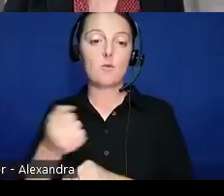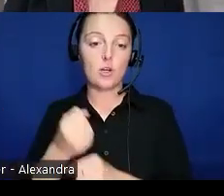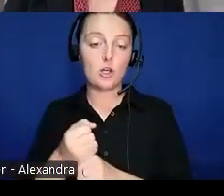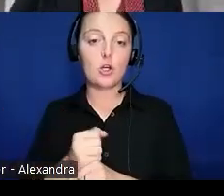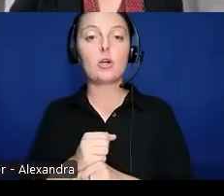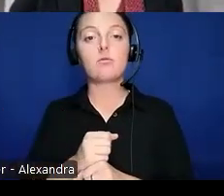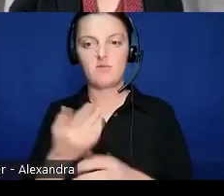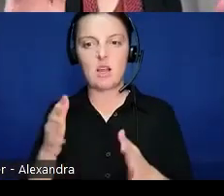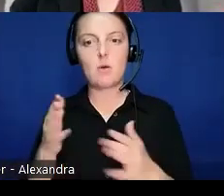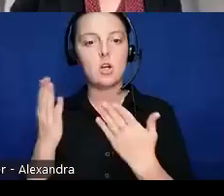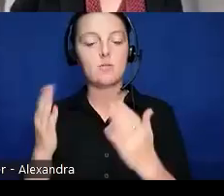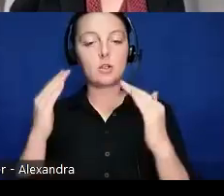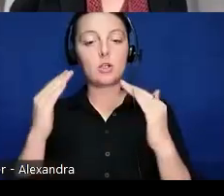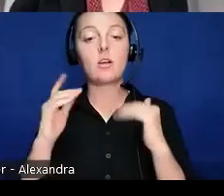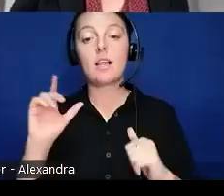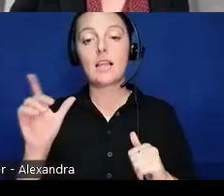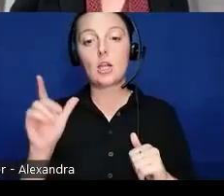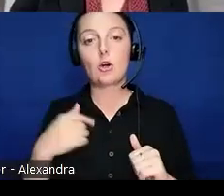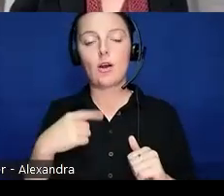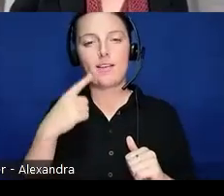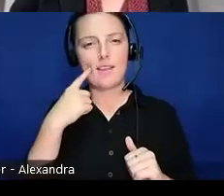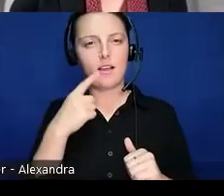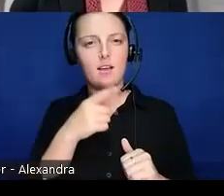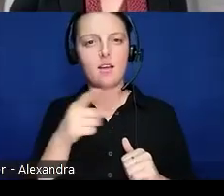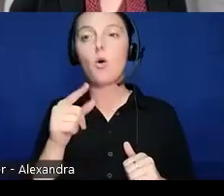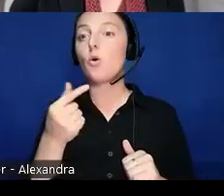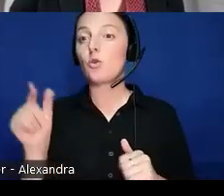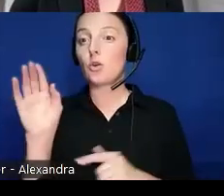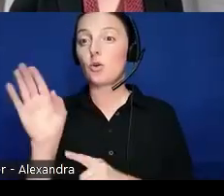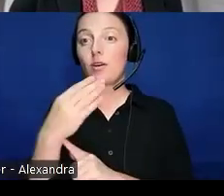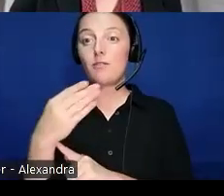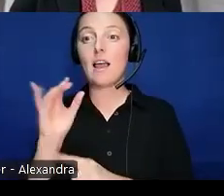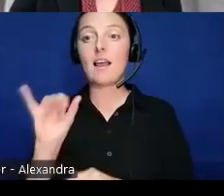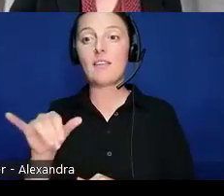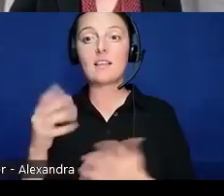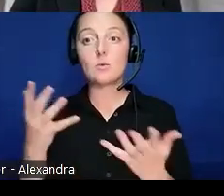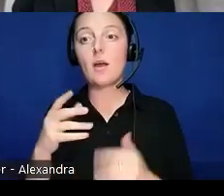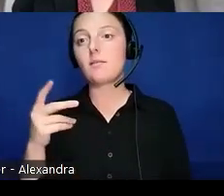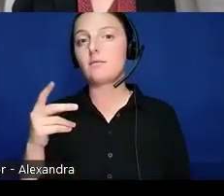this. Oh yeah, on the green flag is this pivotal event in